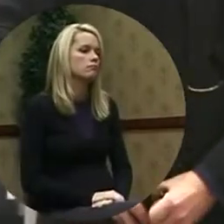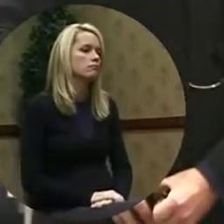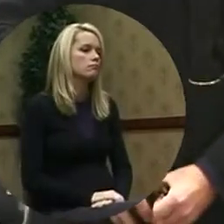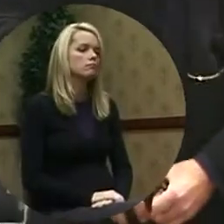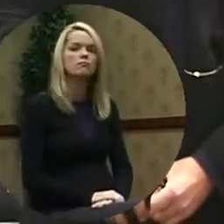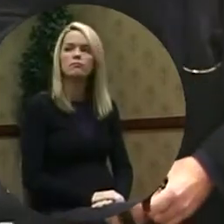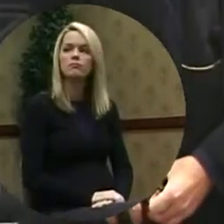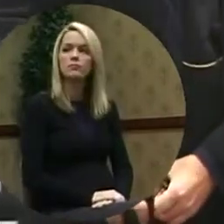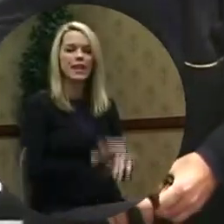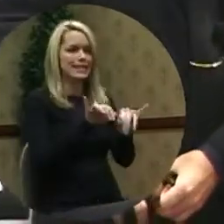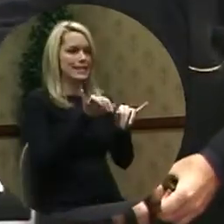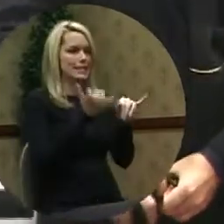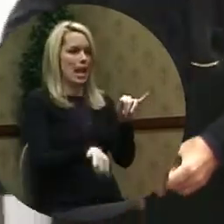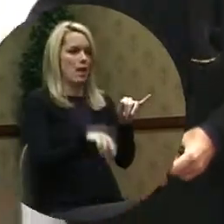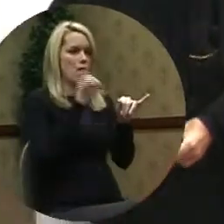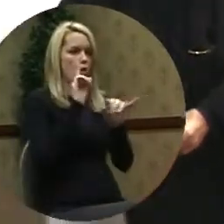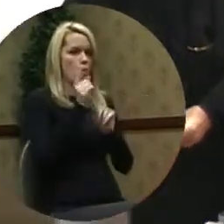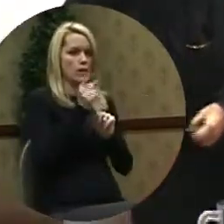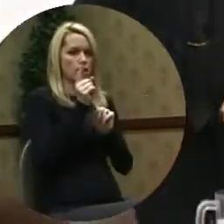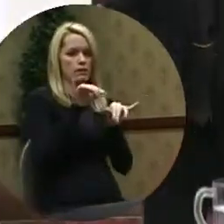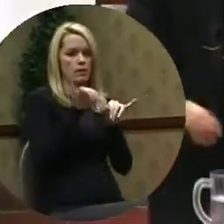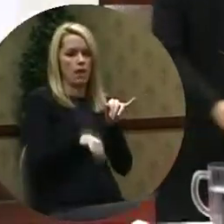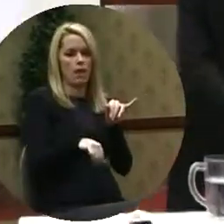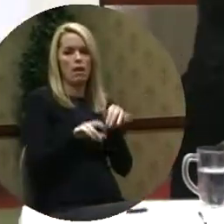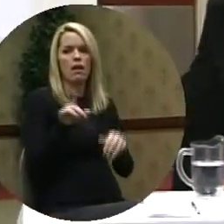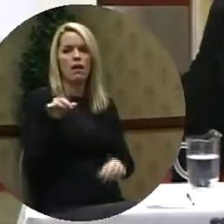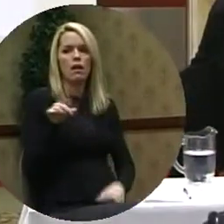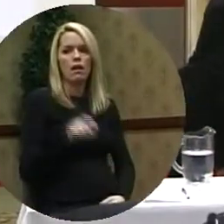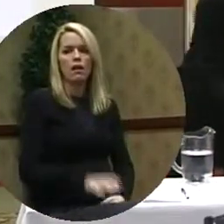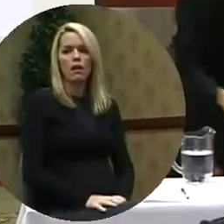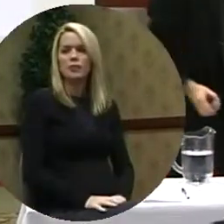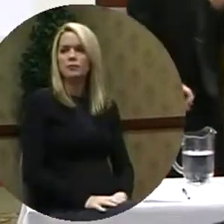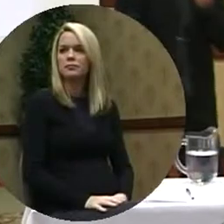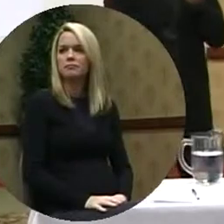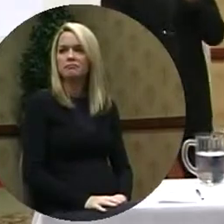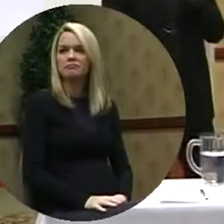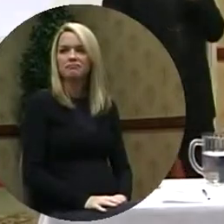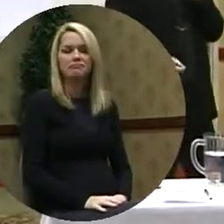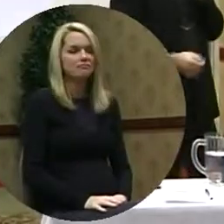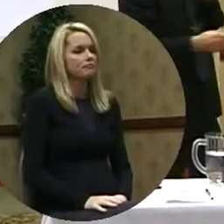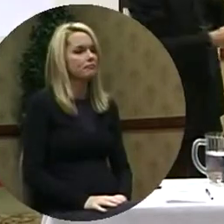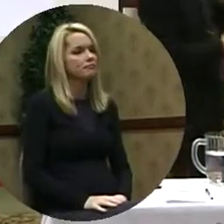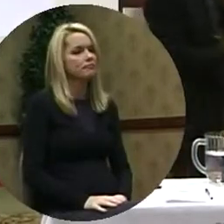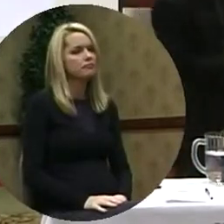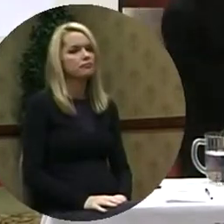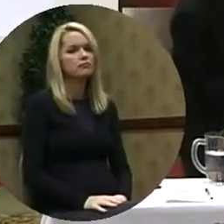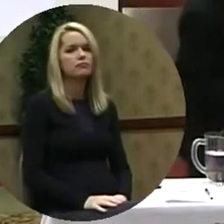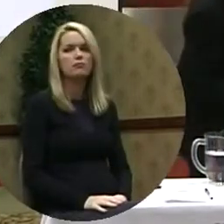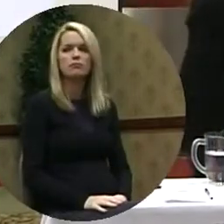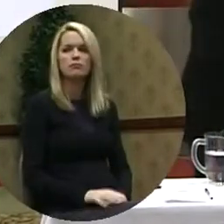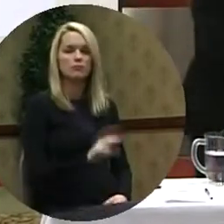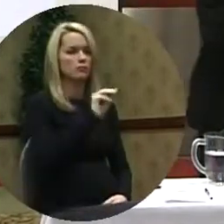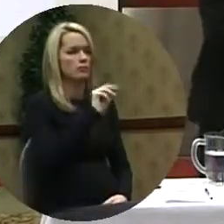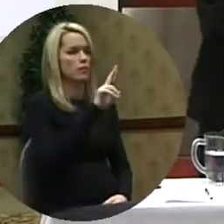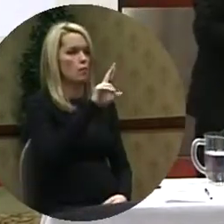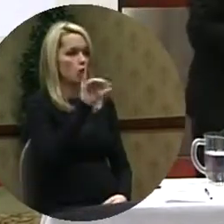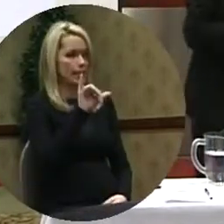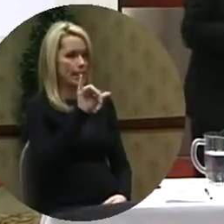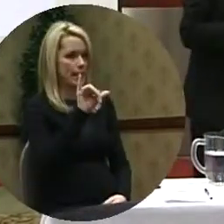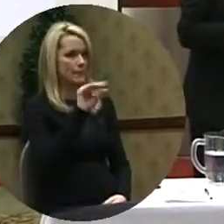Actually, stay here with me for just a second. So, what did you hear Marcy? Marcy.